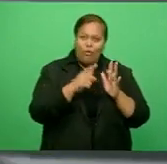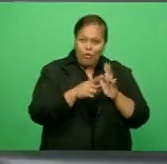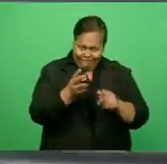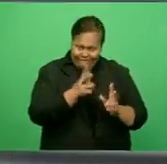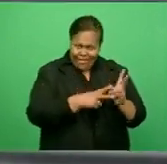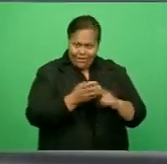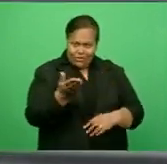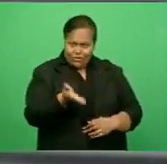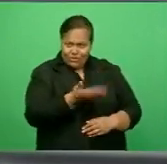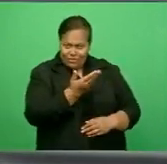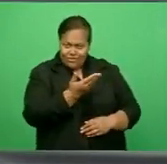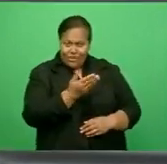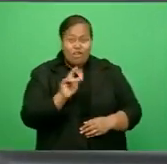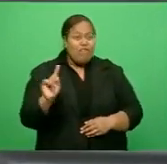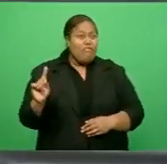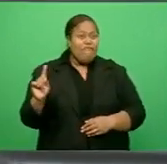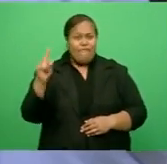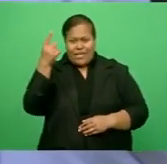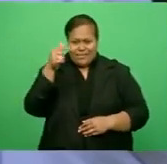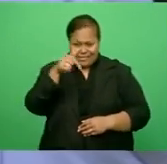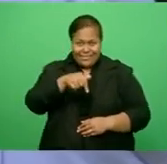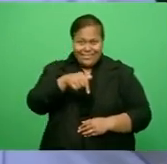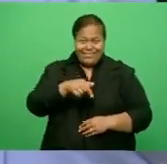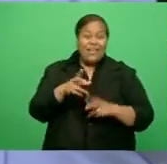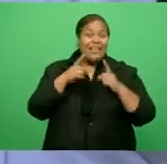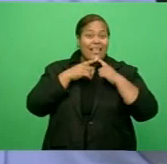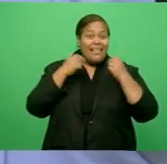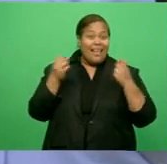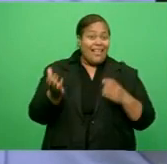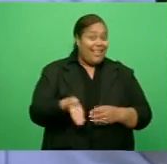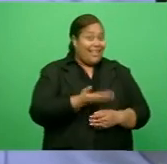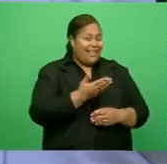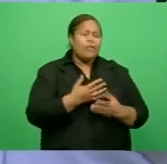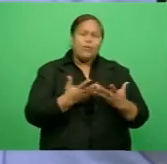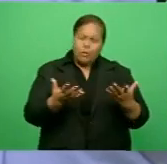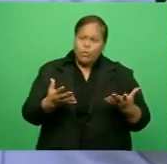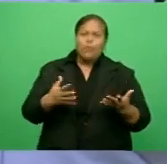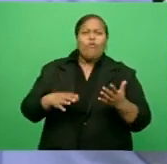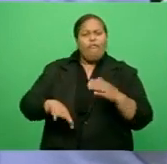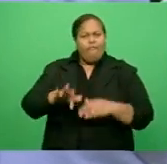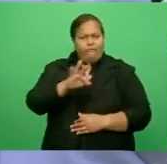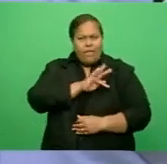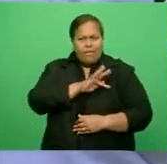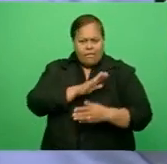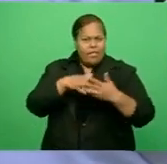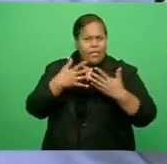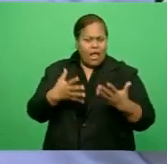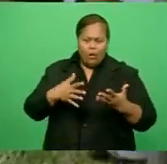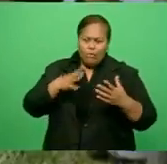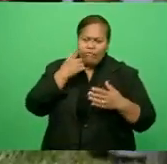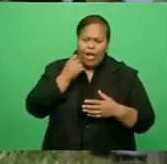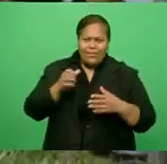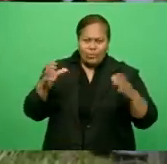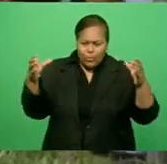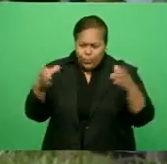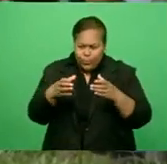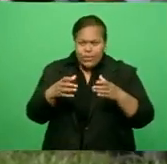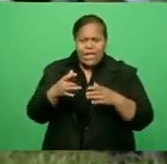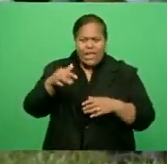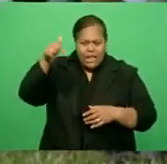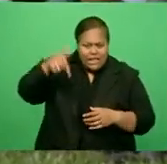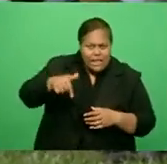his first year in the Northern Circuit, says followers of the faith will find deeper spiritual understanding if they know